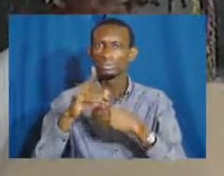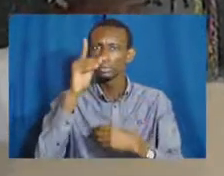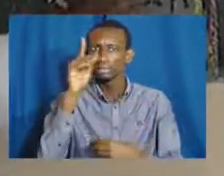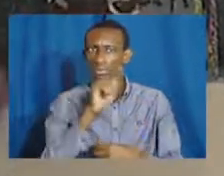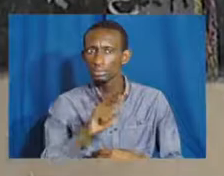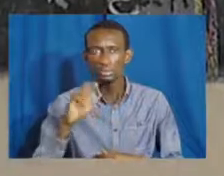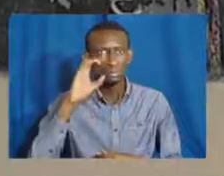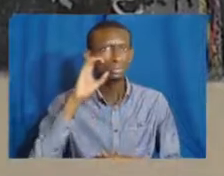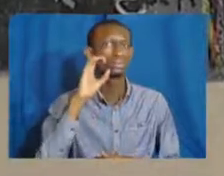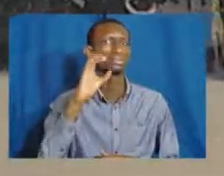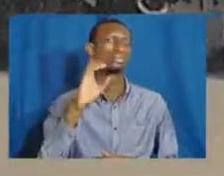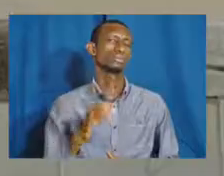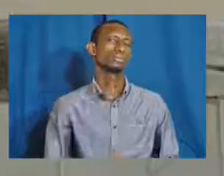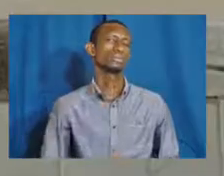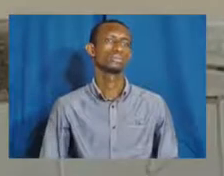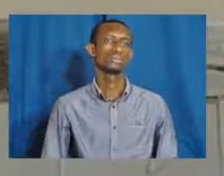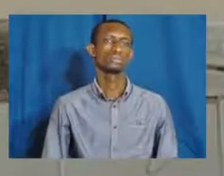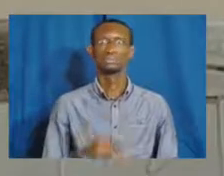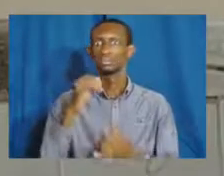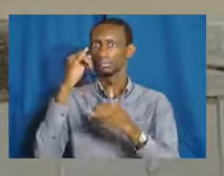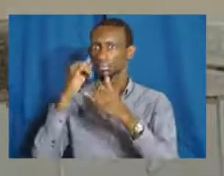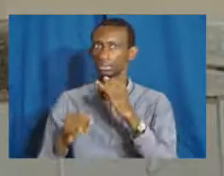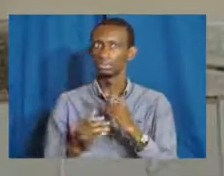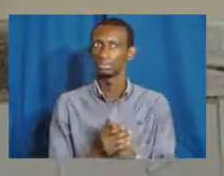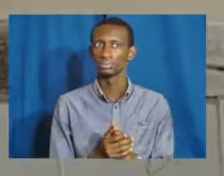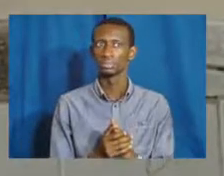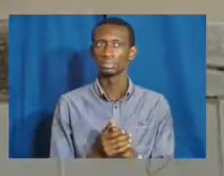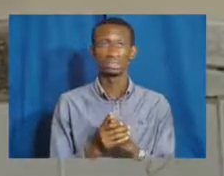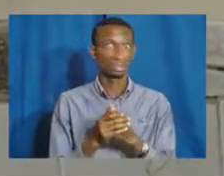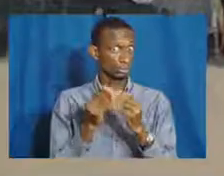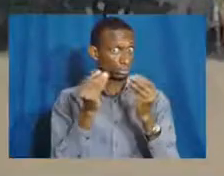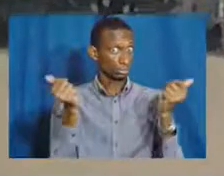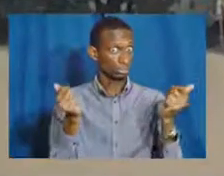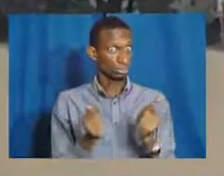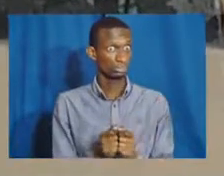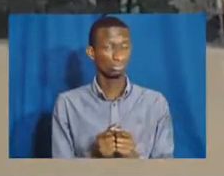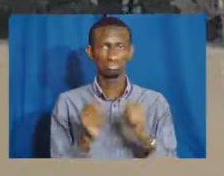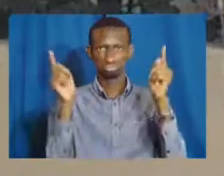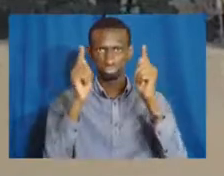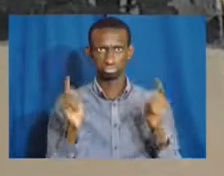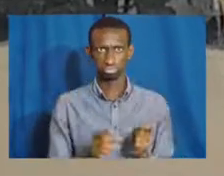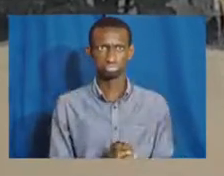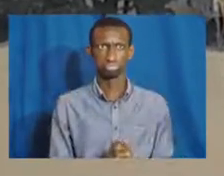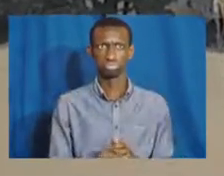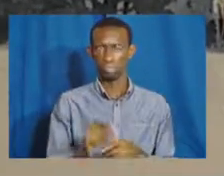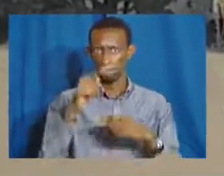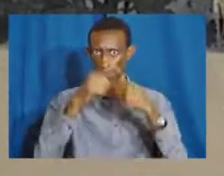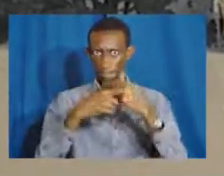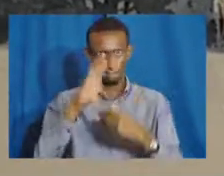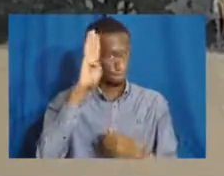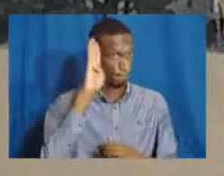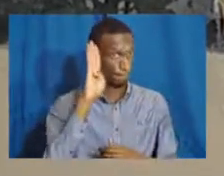by C. Finally, our set of solution will be minus B divided